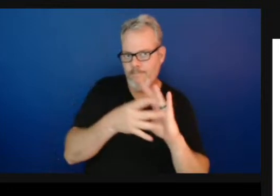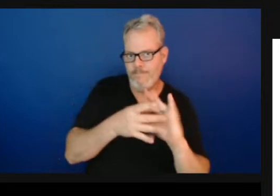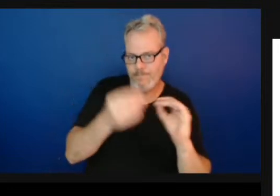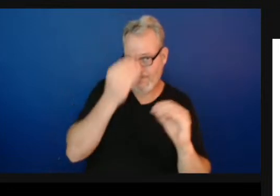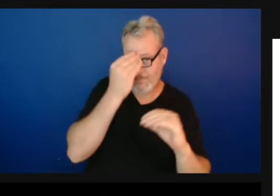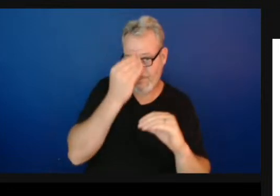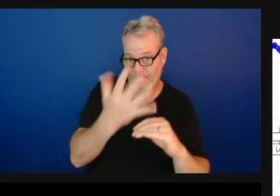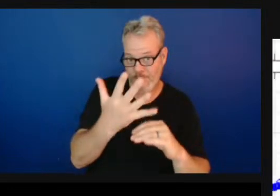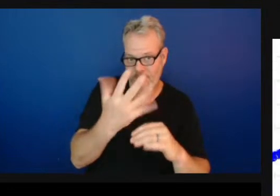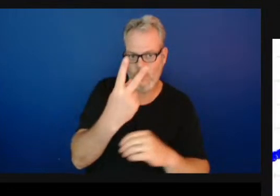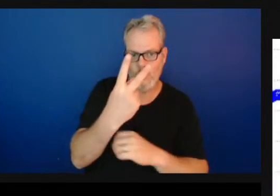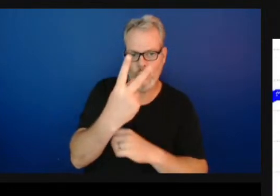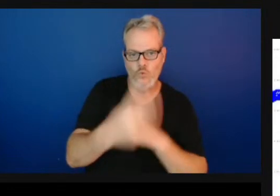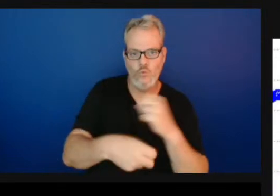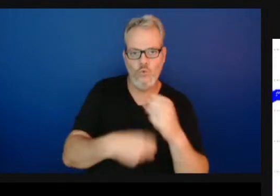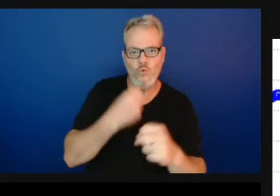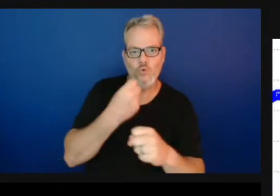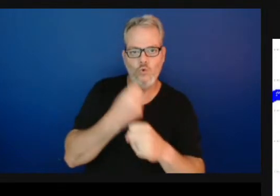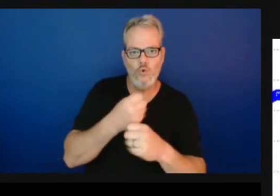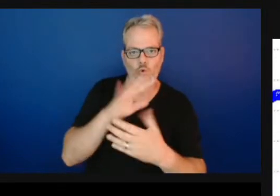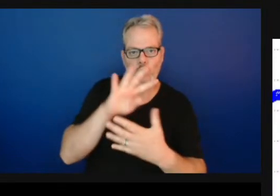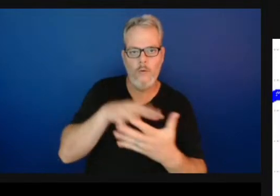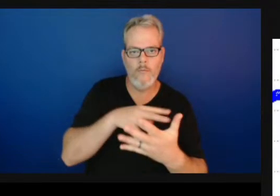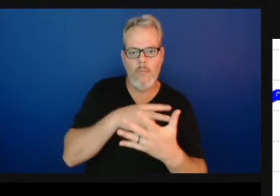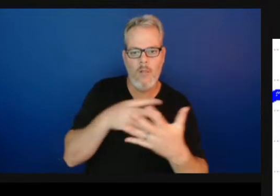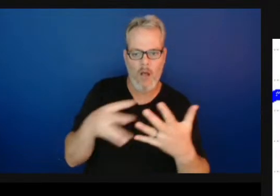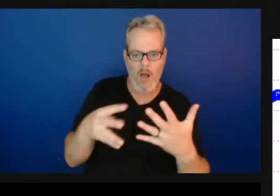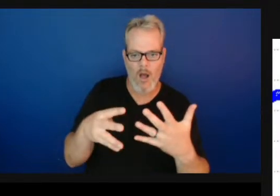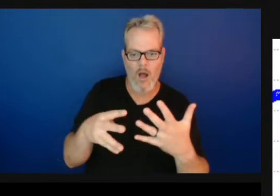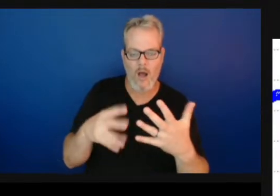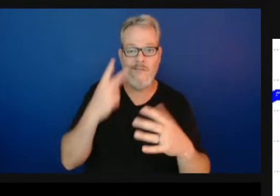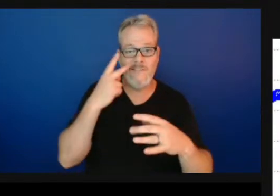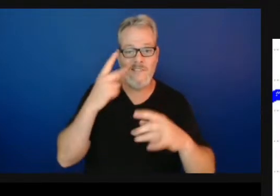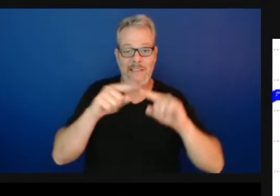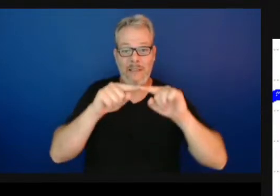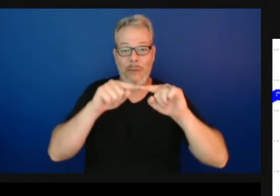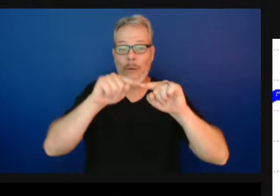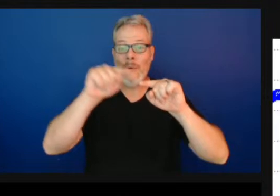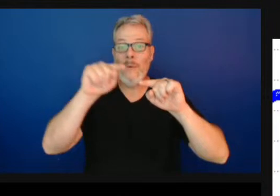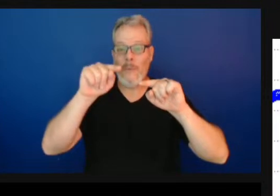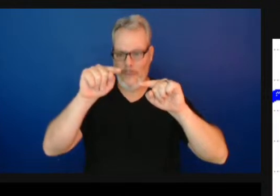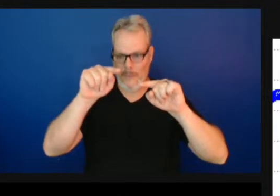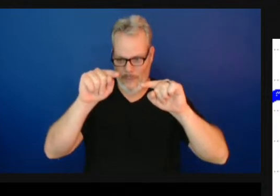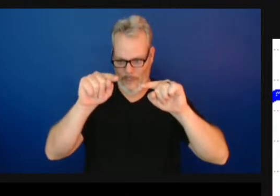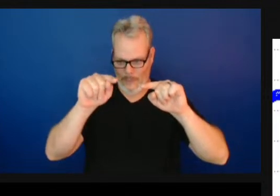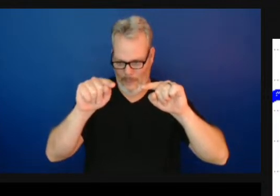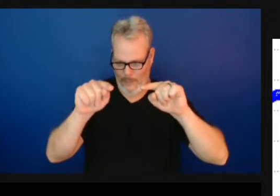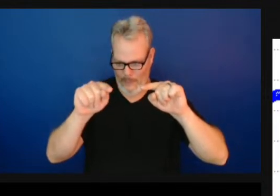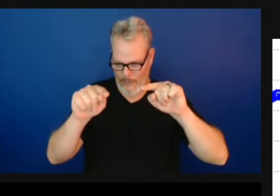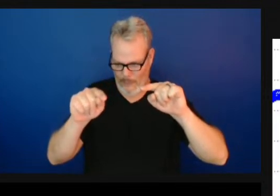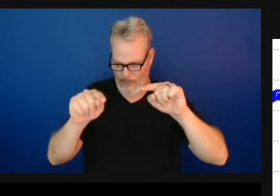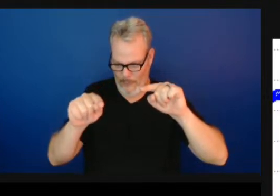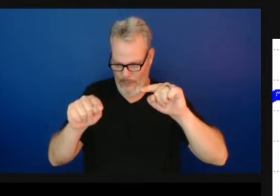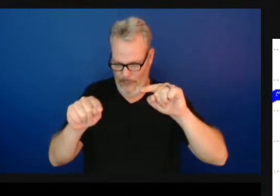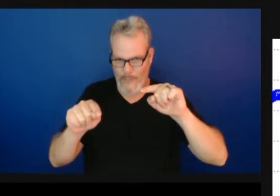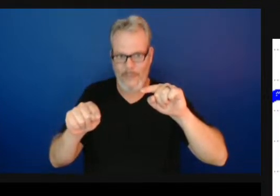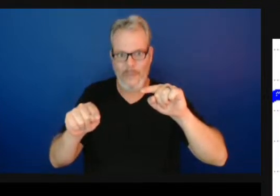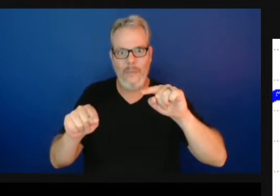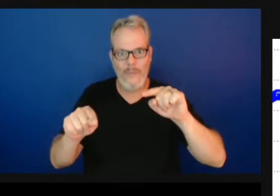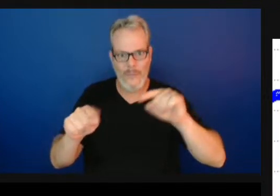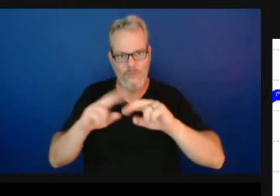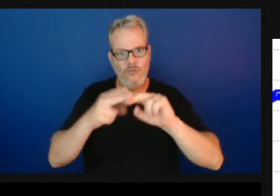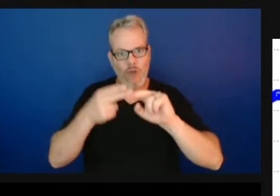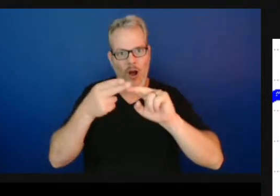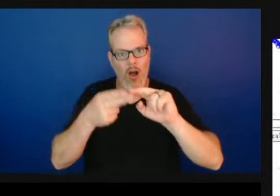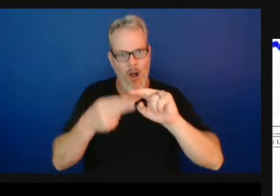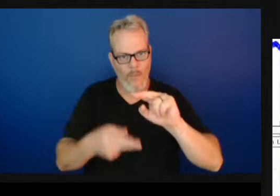compressed. So it was dropping down, but still spreading apart. Right? So that's interesting to note